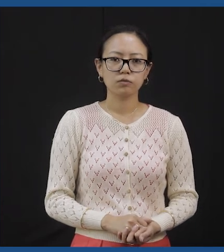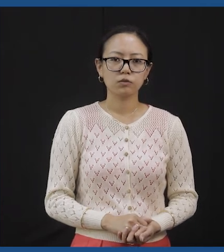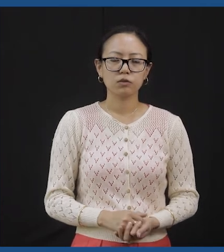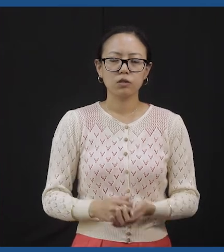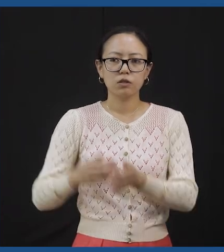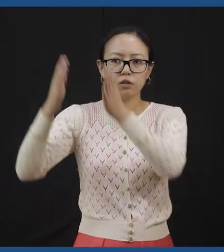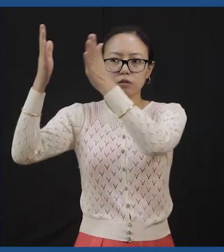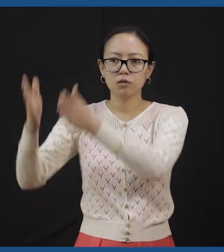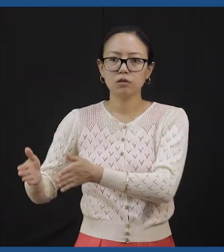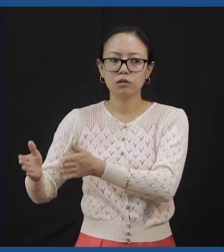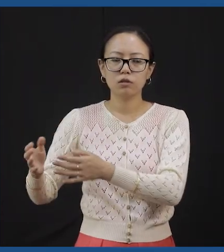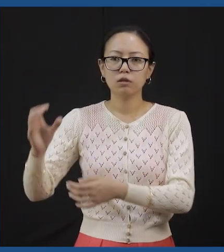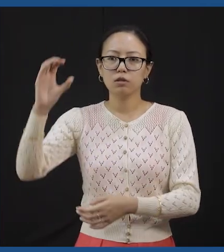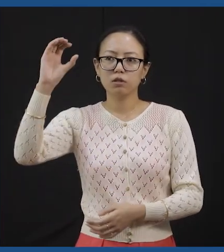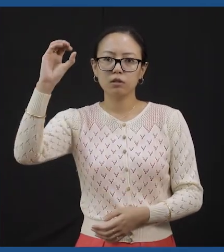10